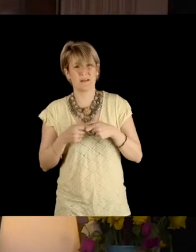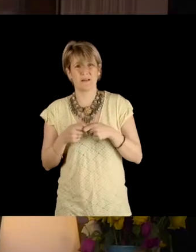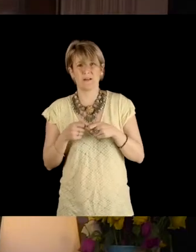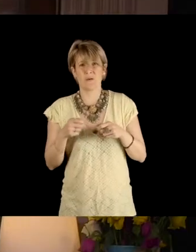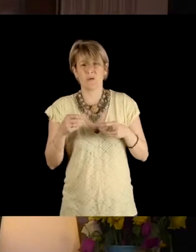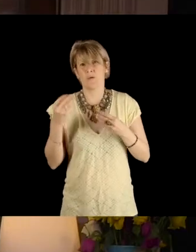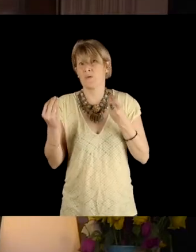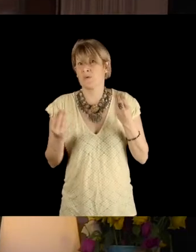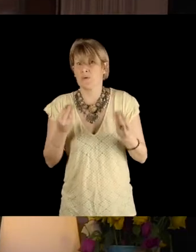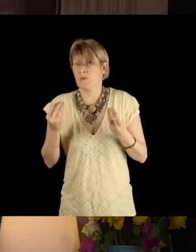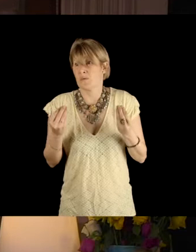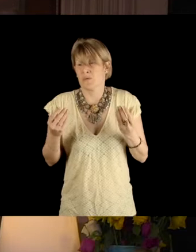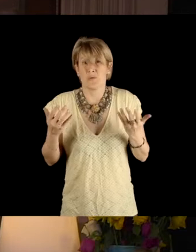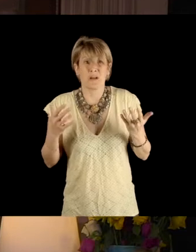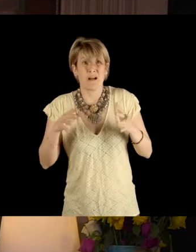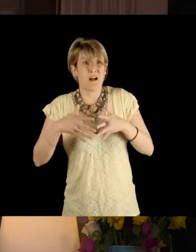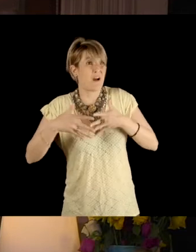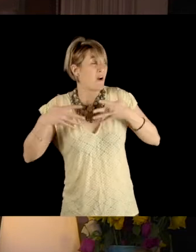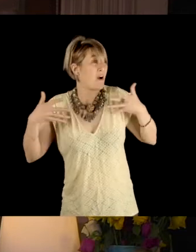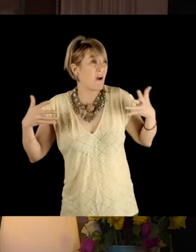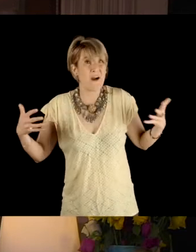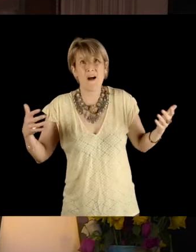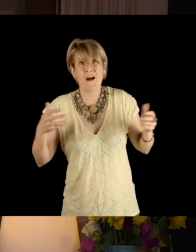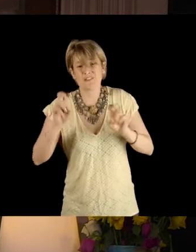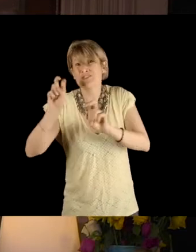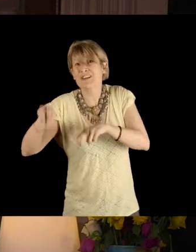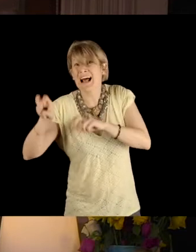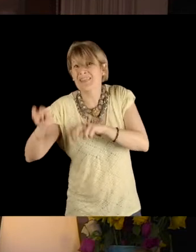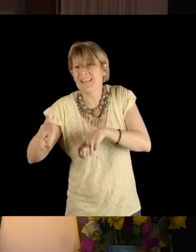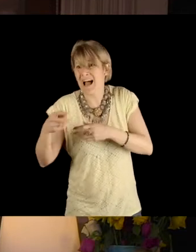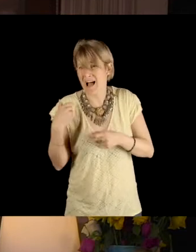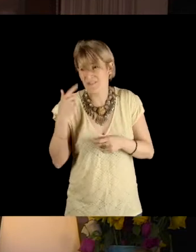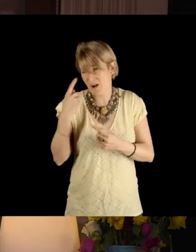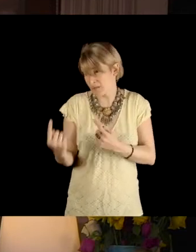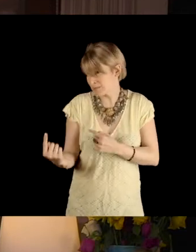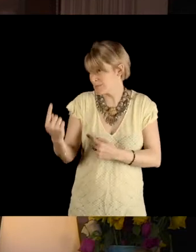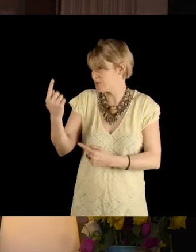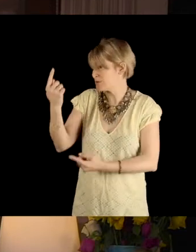We have to think that all the complexities and impurities